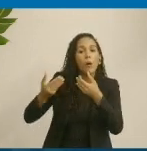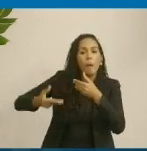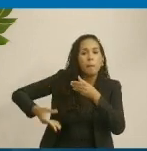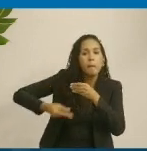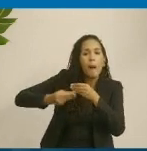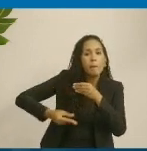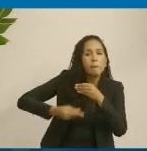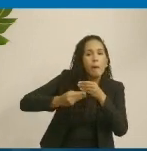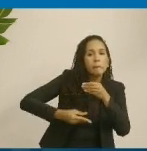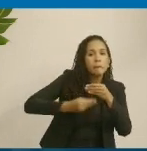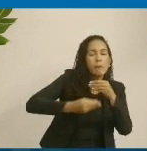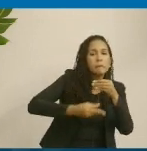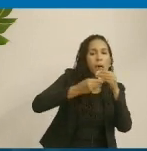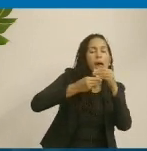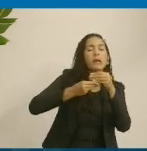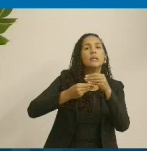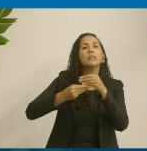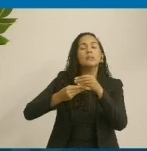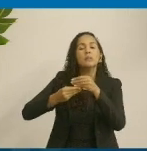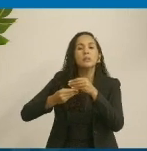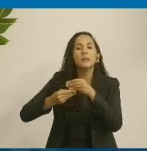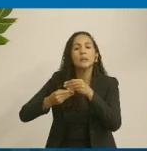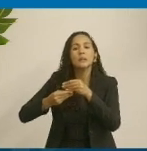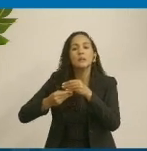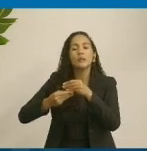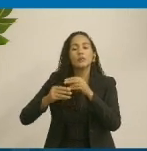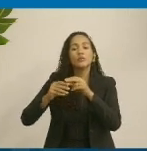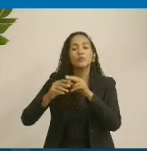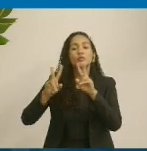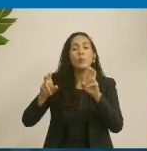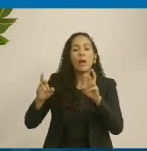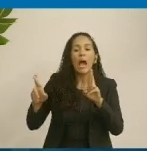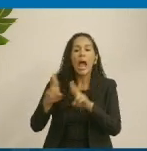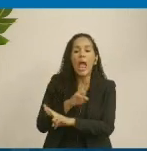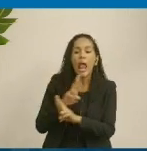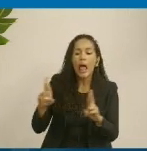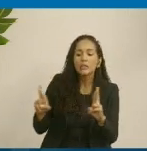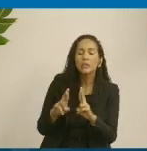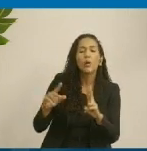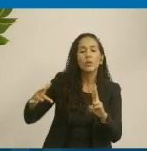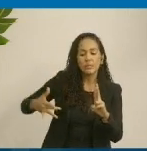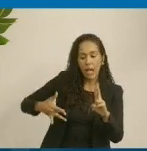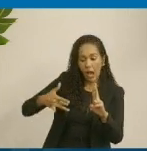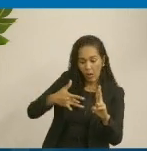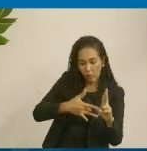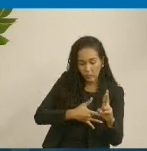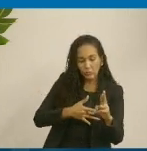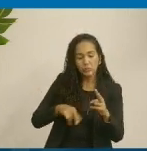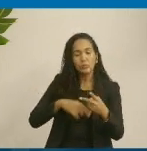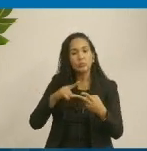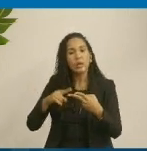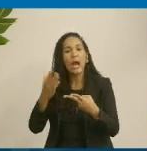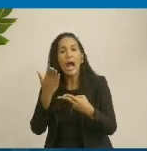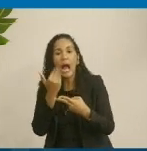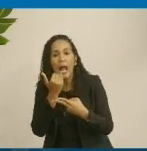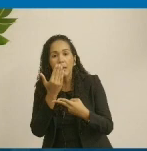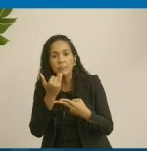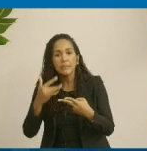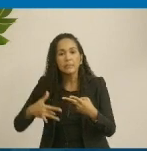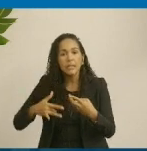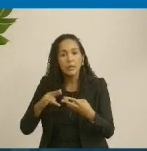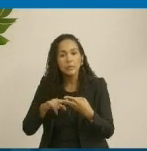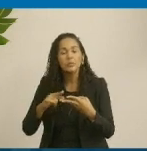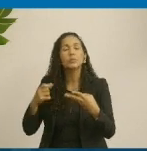interlinkages of our health and healthy lifestyle, healthy diet, physical exercise, etc., with the health of